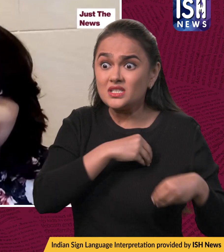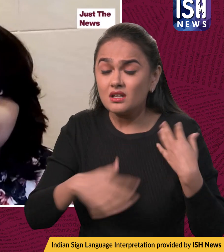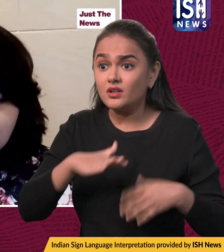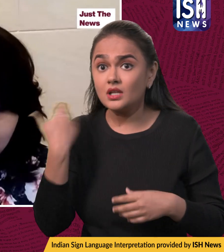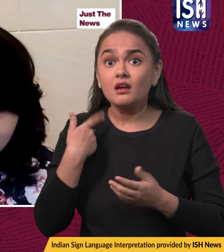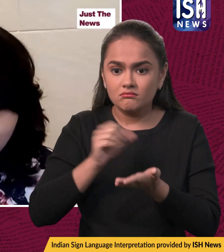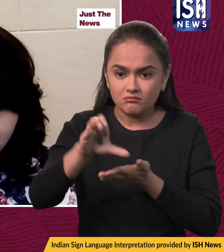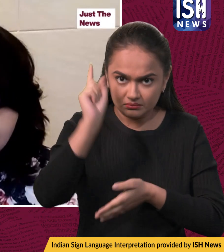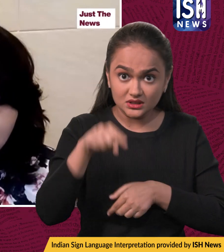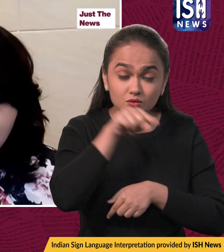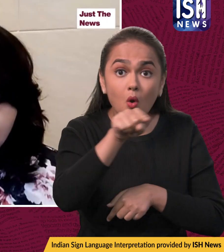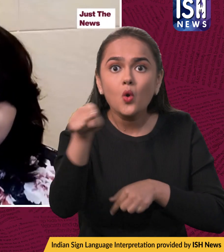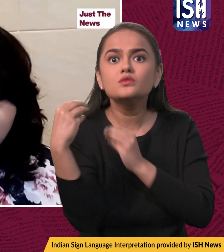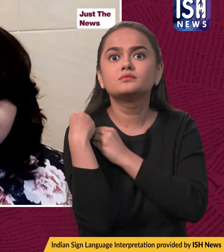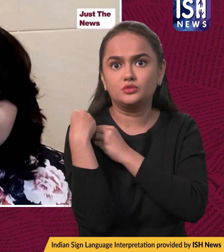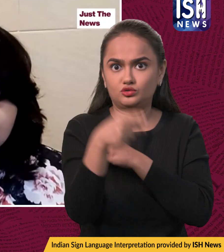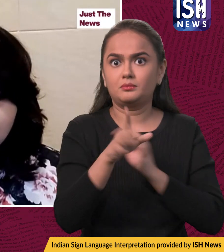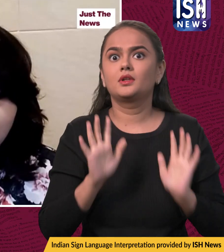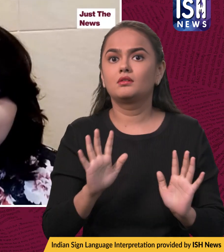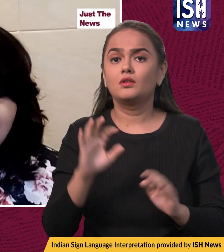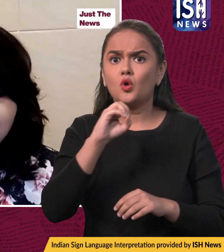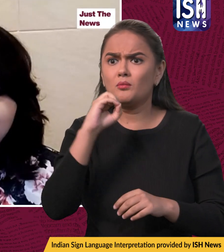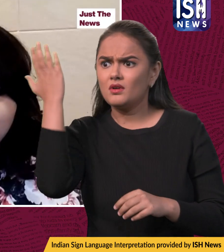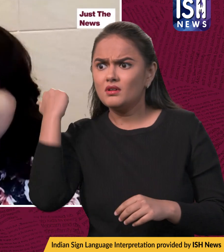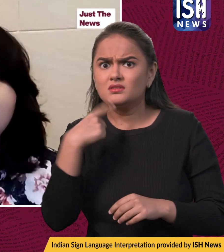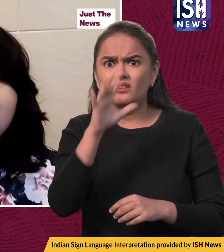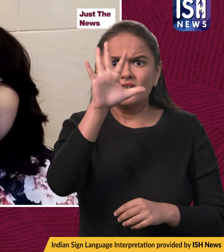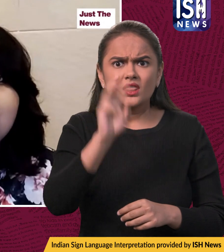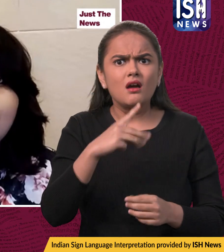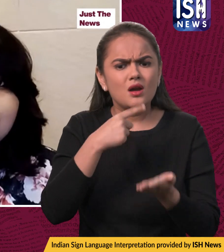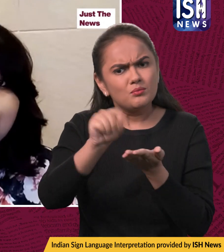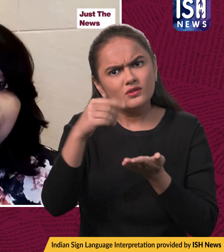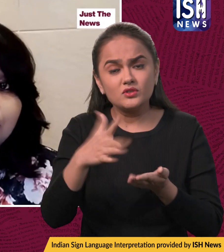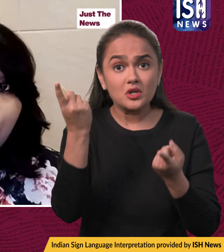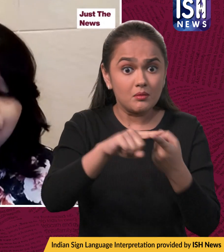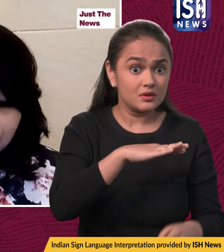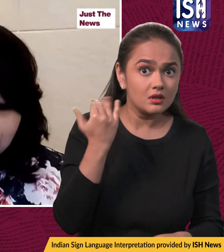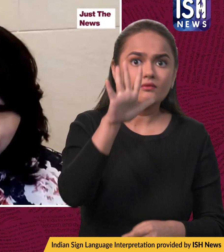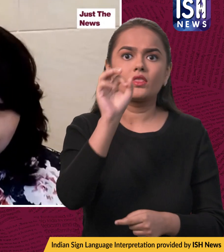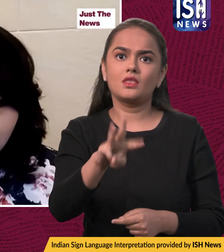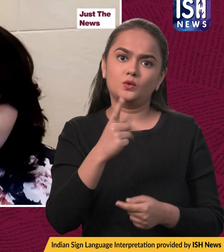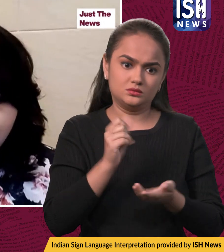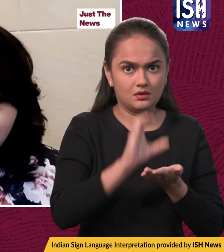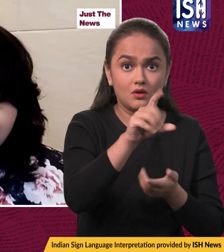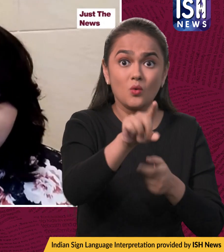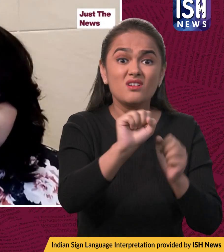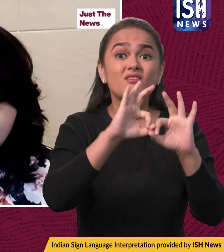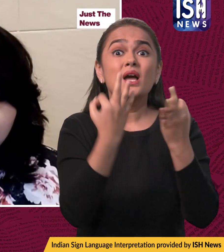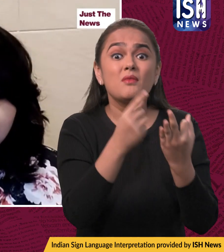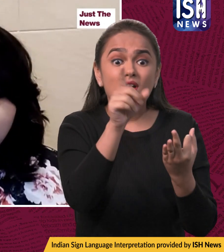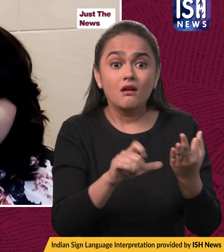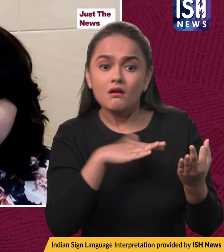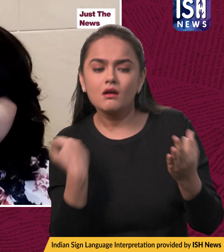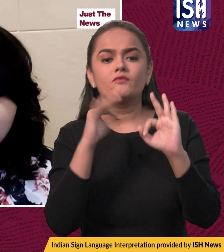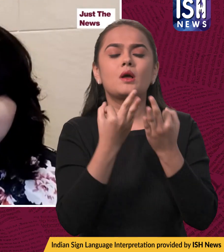already suffered, end quote. In October this year, the court had approved 50,000 rupees compensation for the family